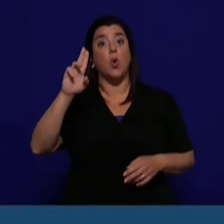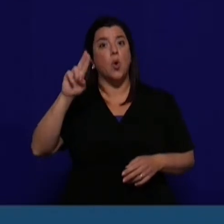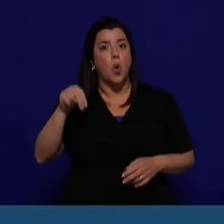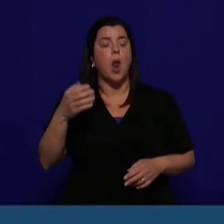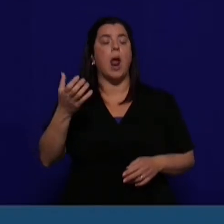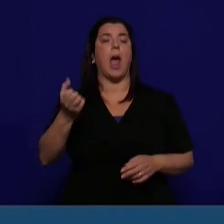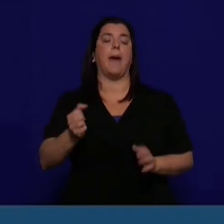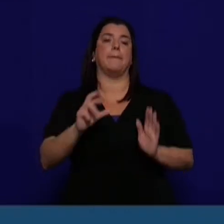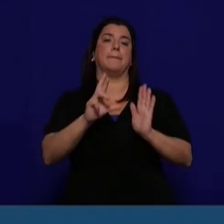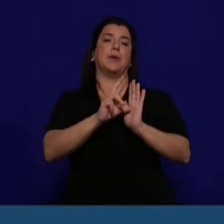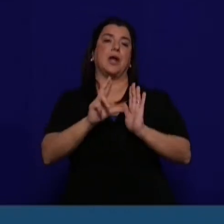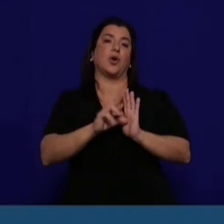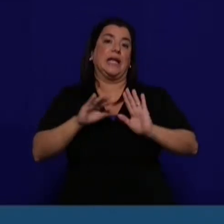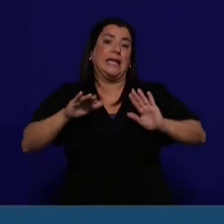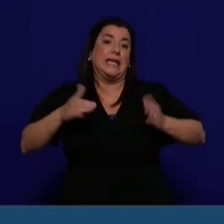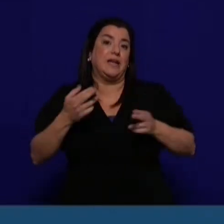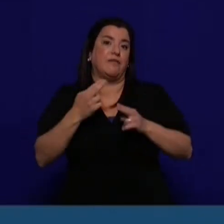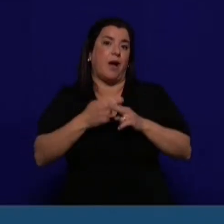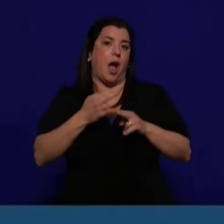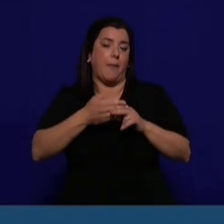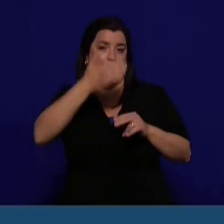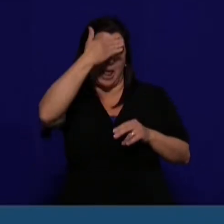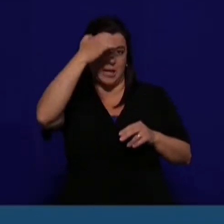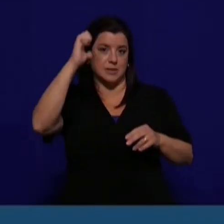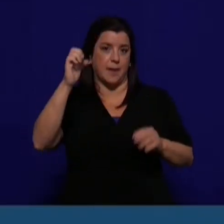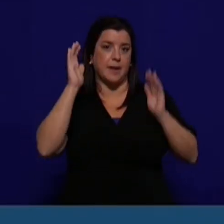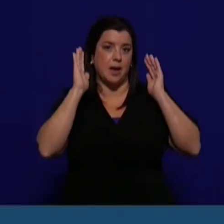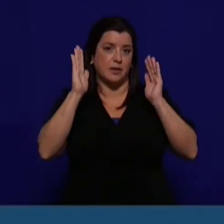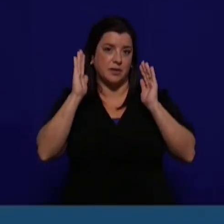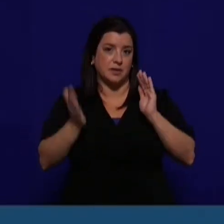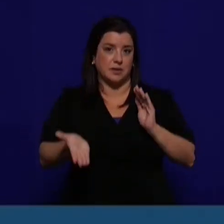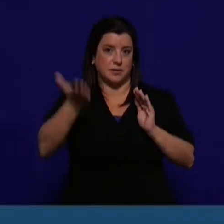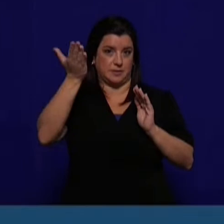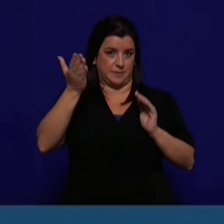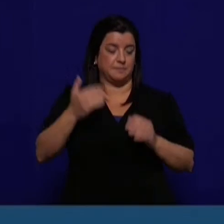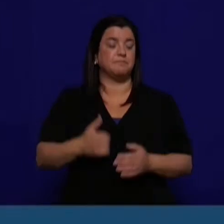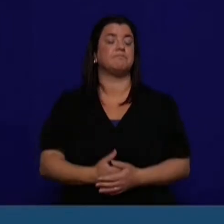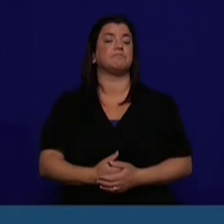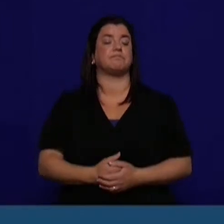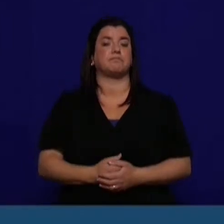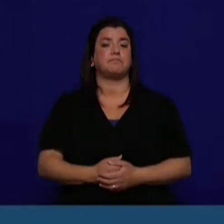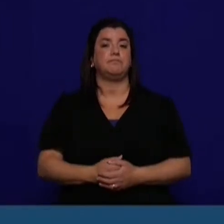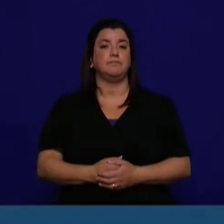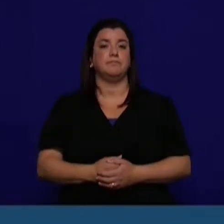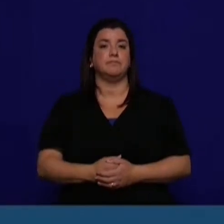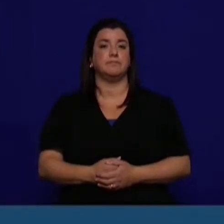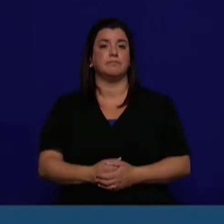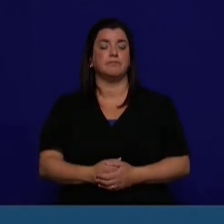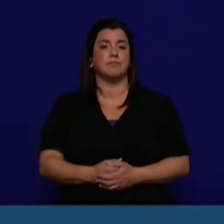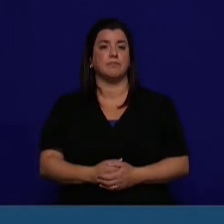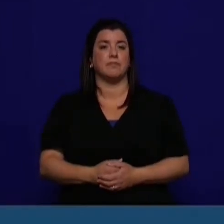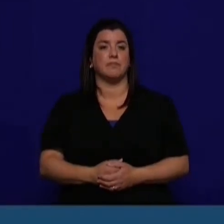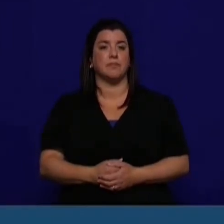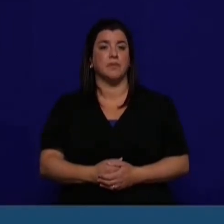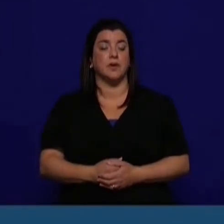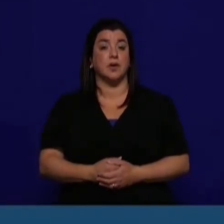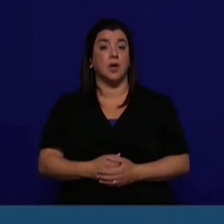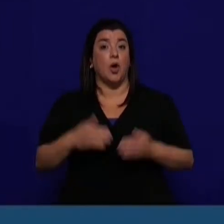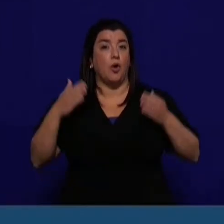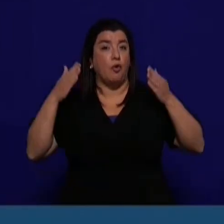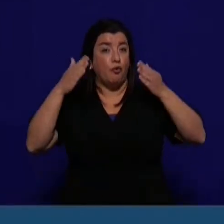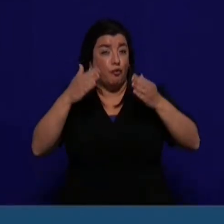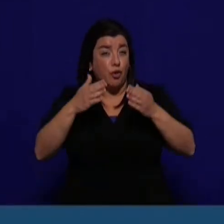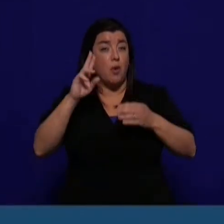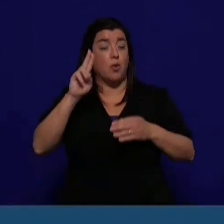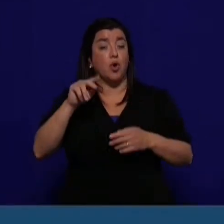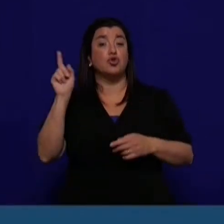isiru l-eżamijiet bil-prekawzjonijiet kollha. Barra minn hekk ukoll priorità oħra tagħna huma l-anzjani